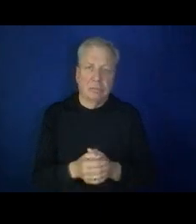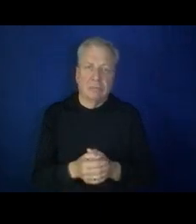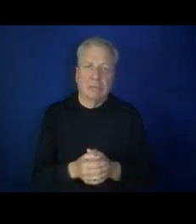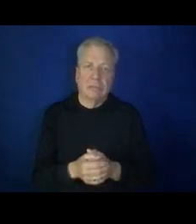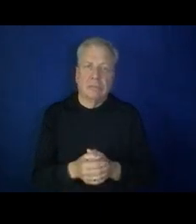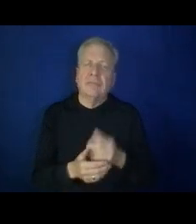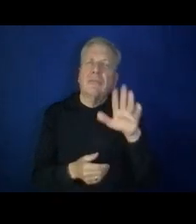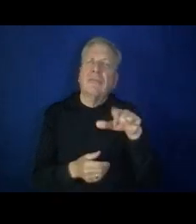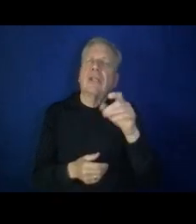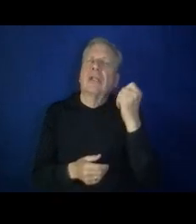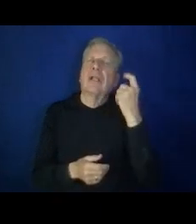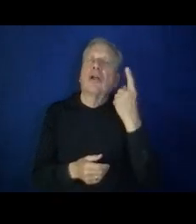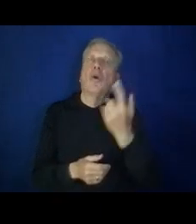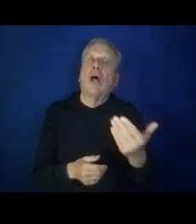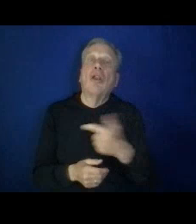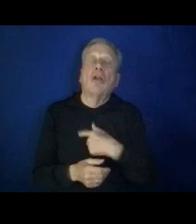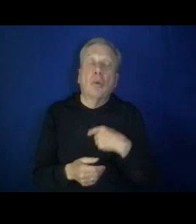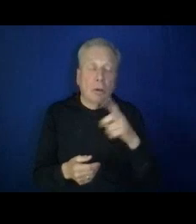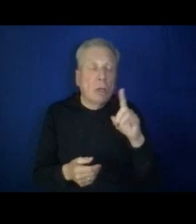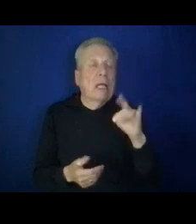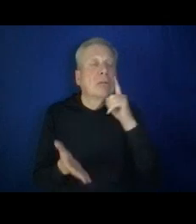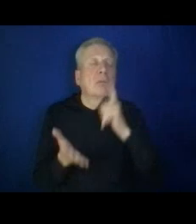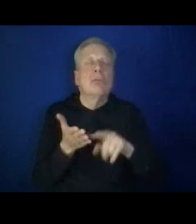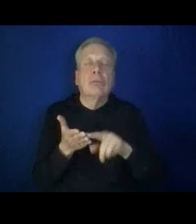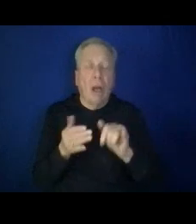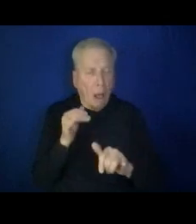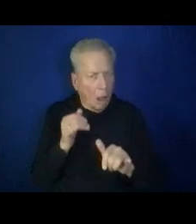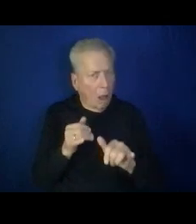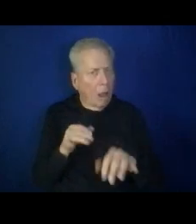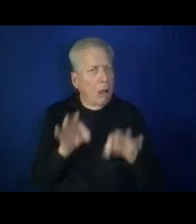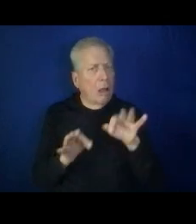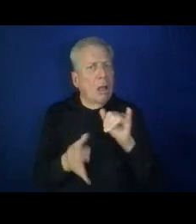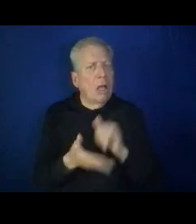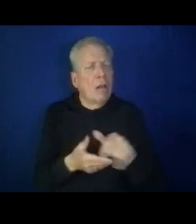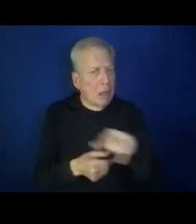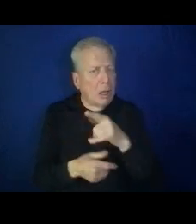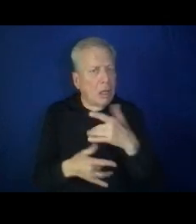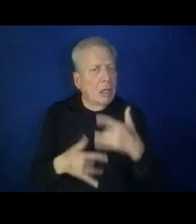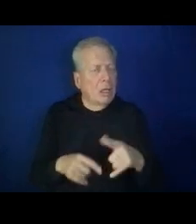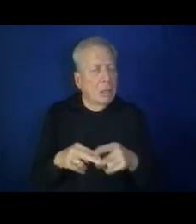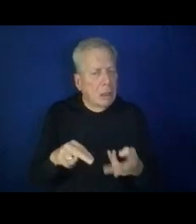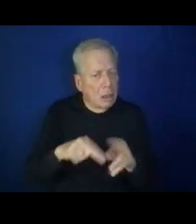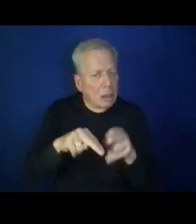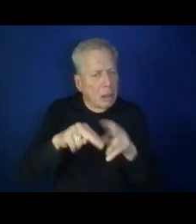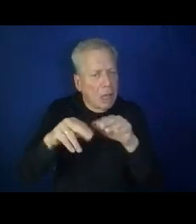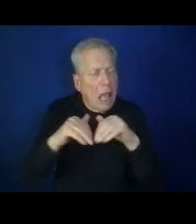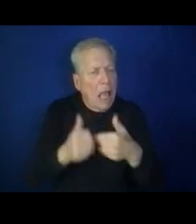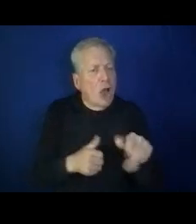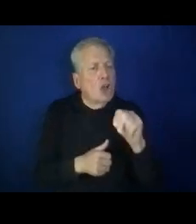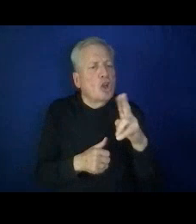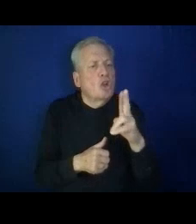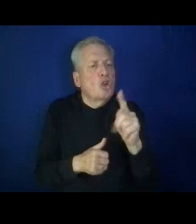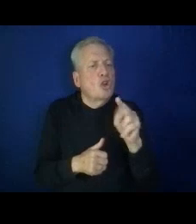Now, one thing that we do find is that bison accelerate how nutrient turnover is happening. That's really